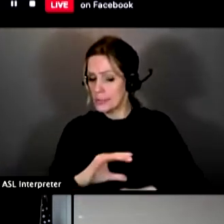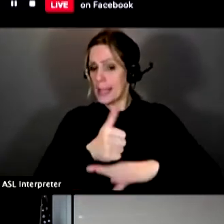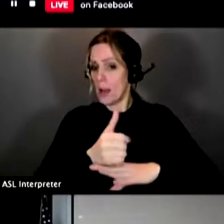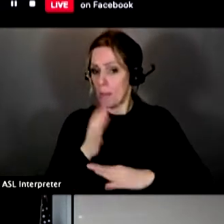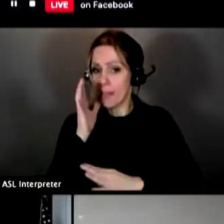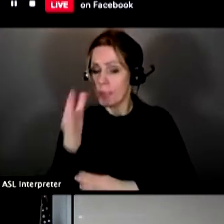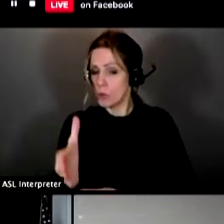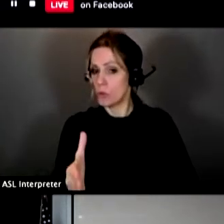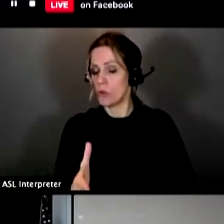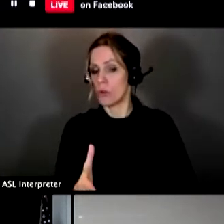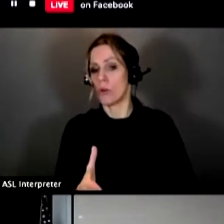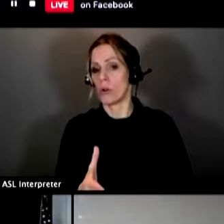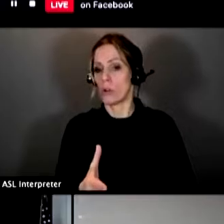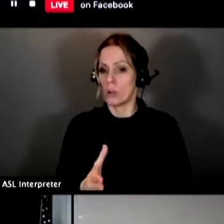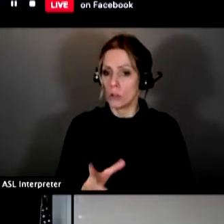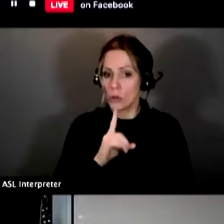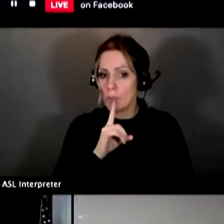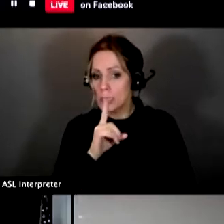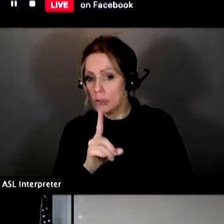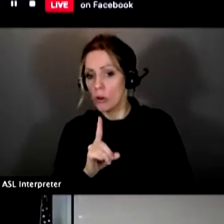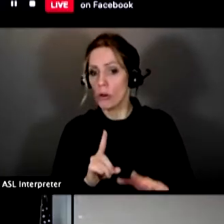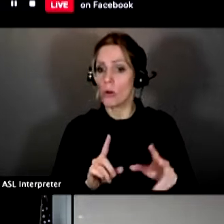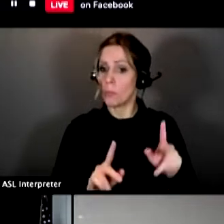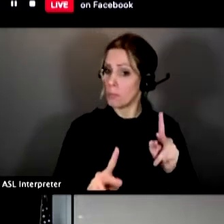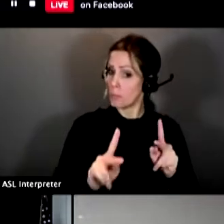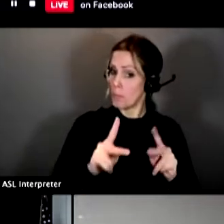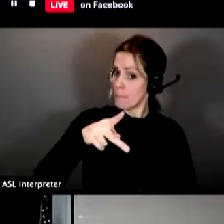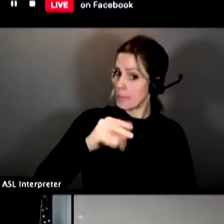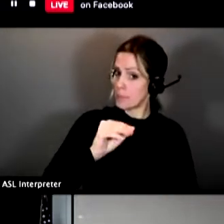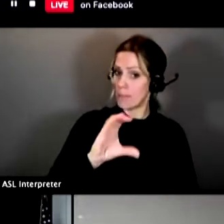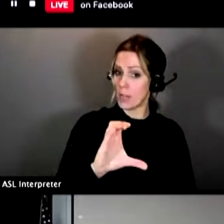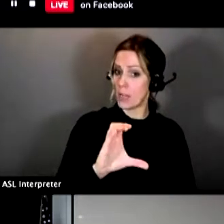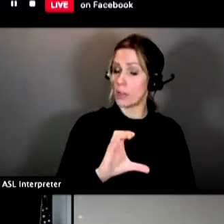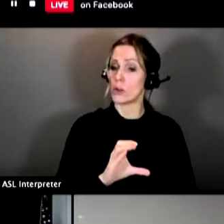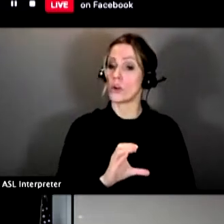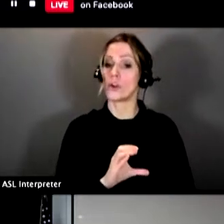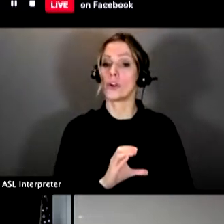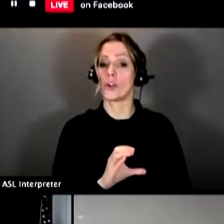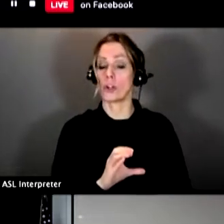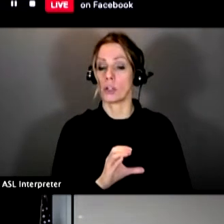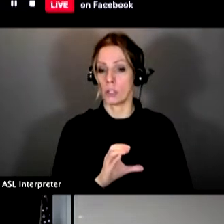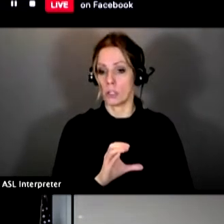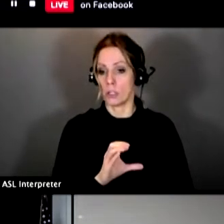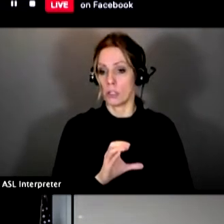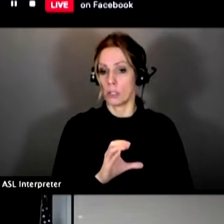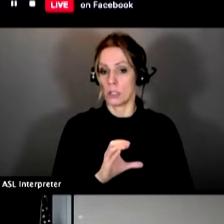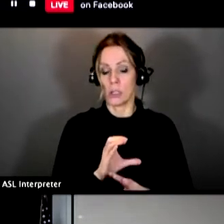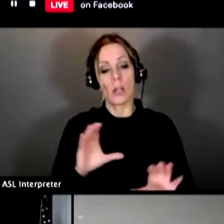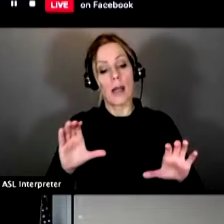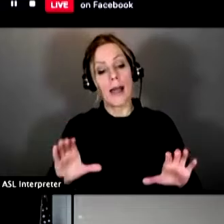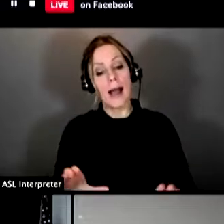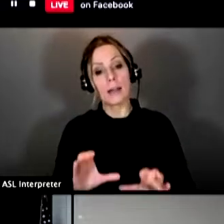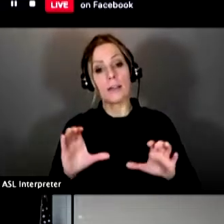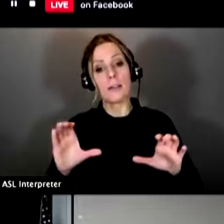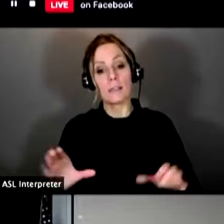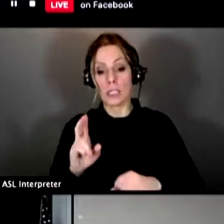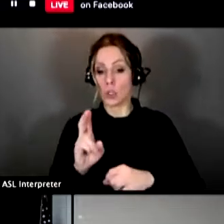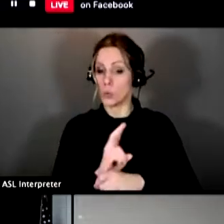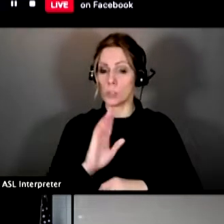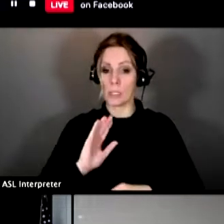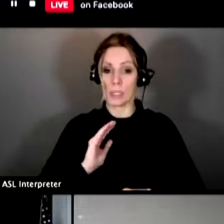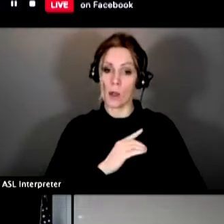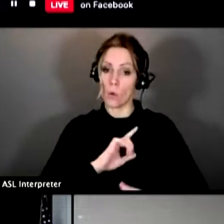sure that communities of color, particularly the women of color, actively using our first constitutional